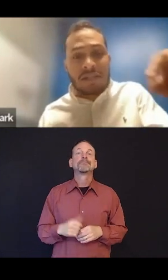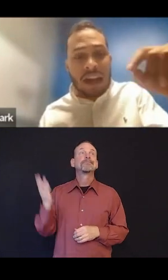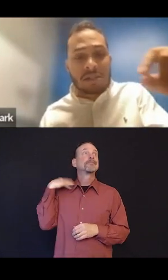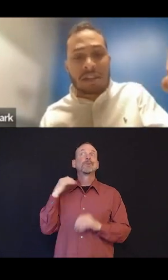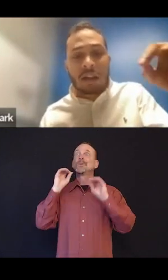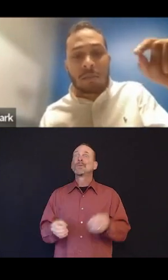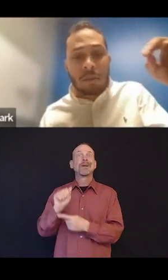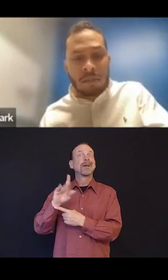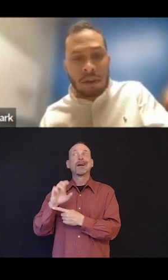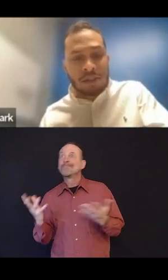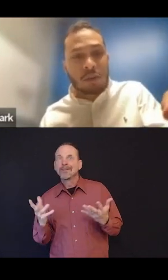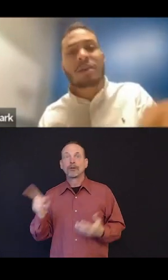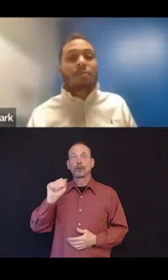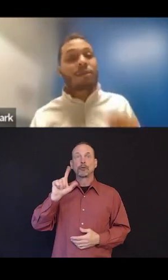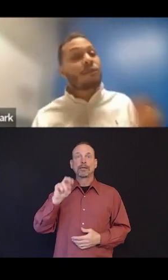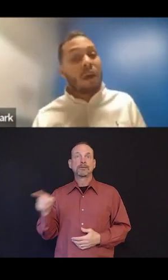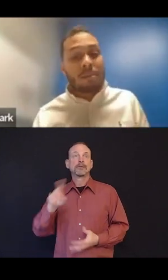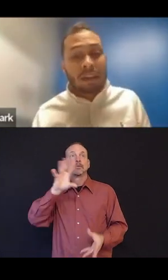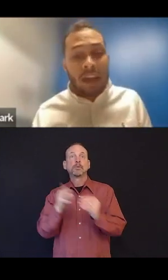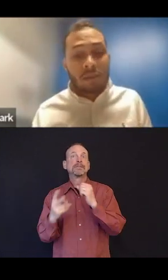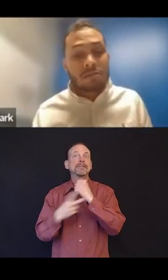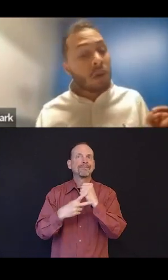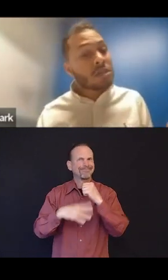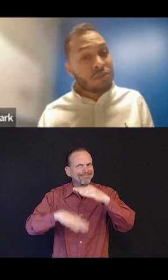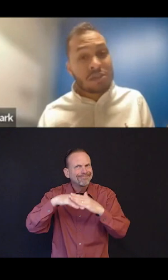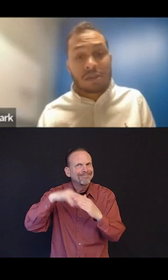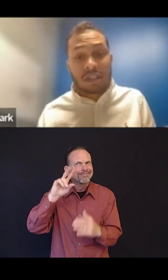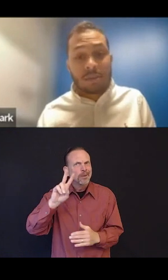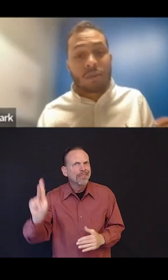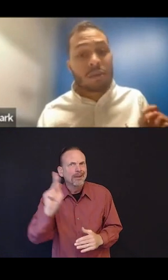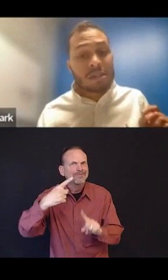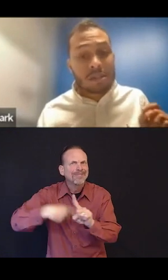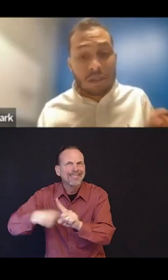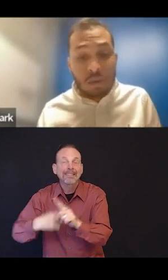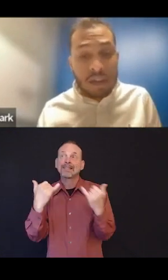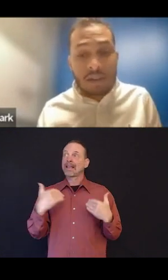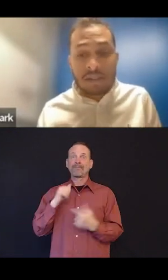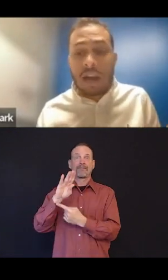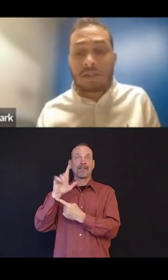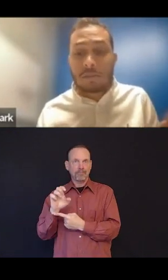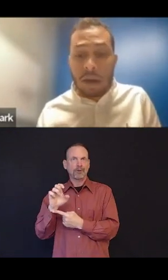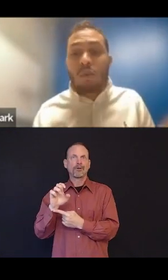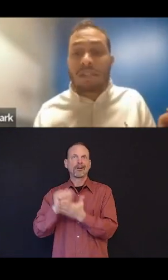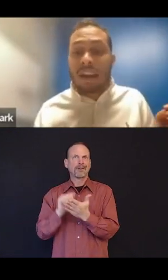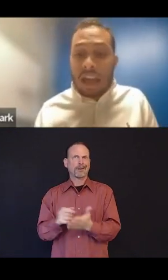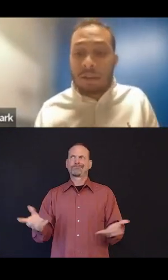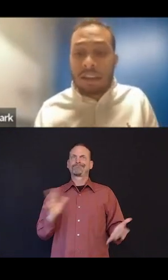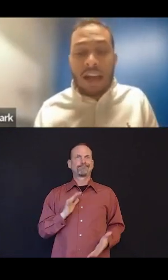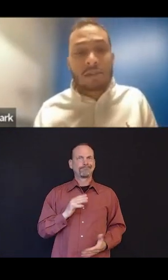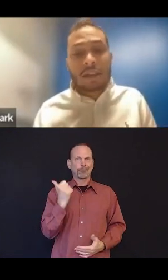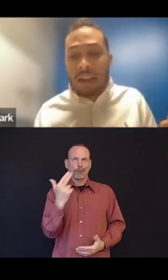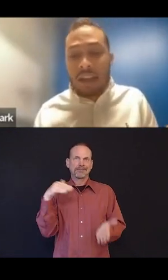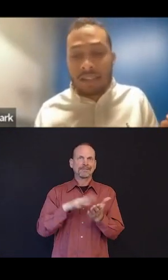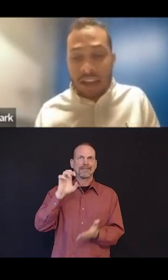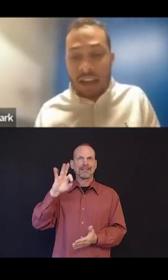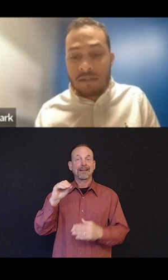that $30,000 threshold. Before ABLE account, Dalton's resource limit was $2,000 a month. With an ABLE